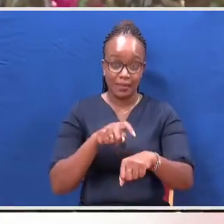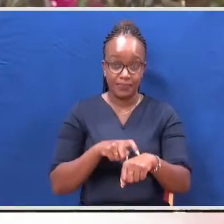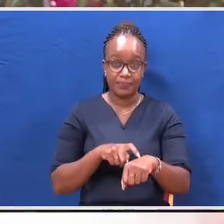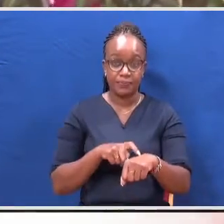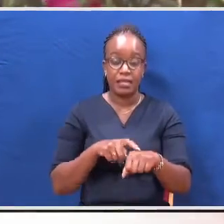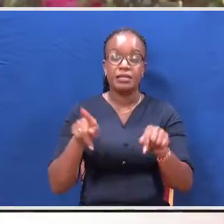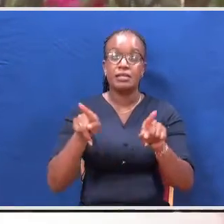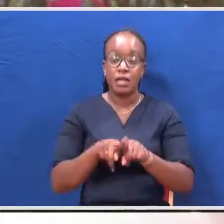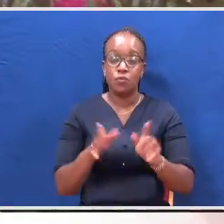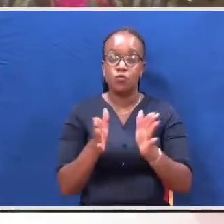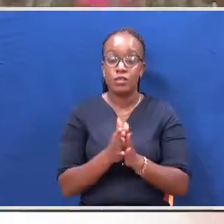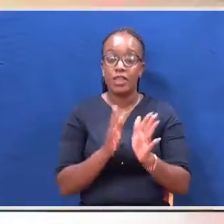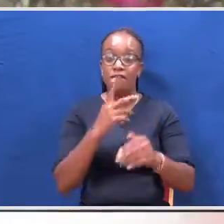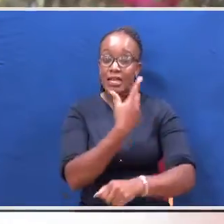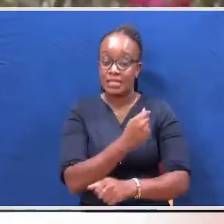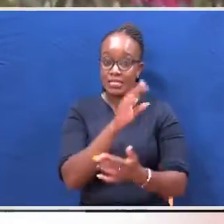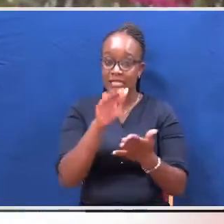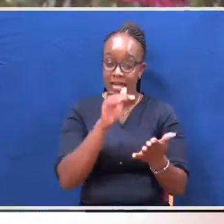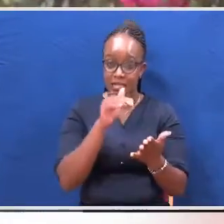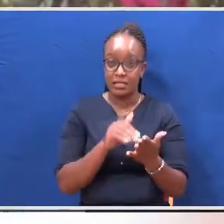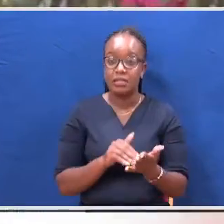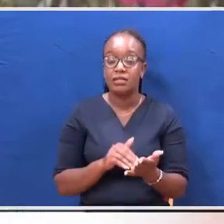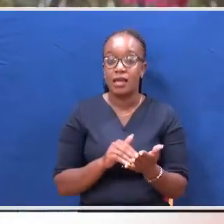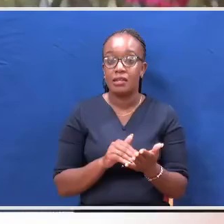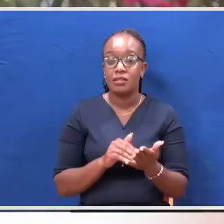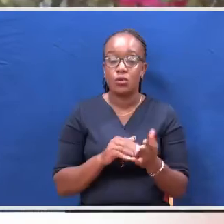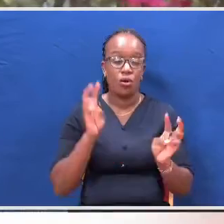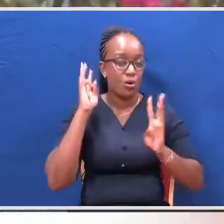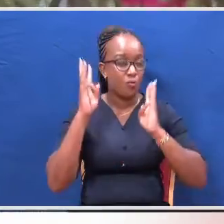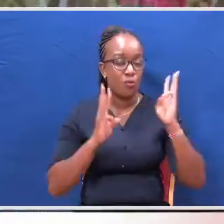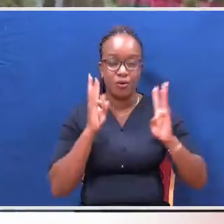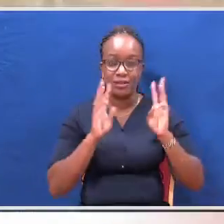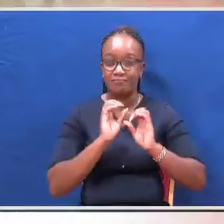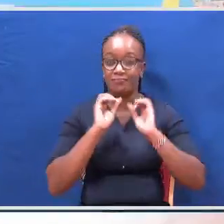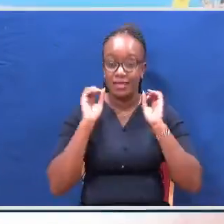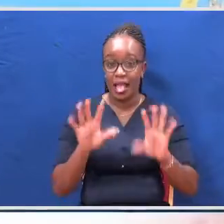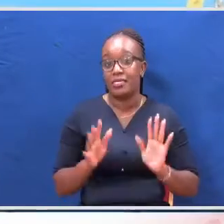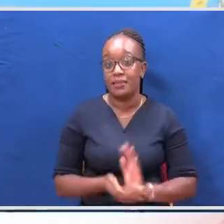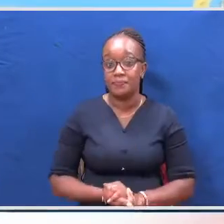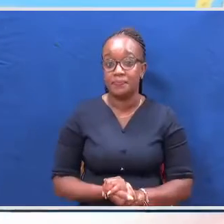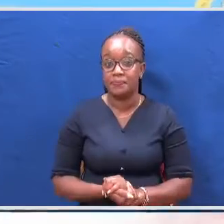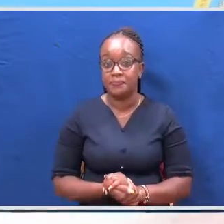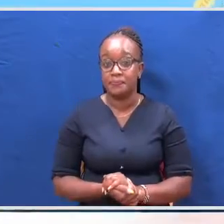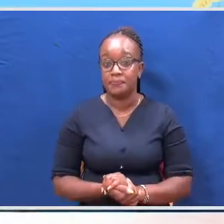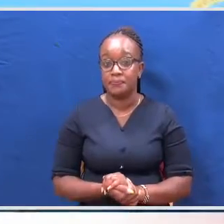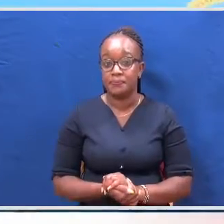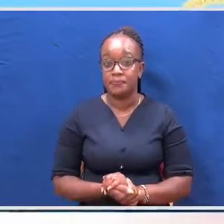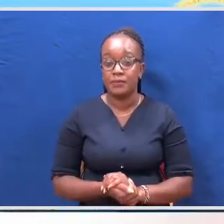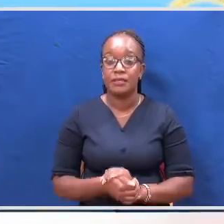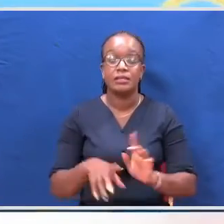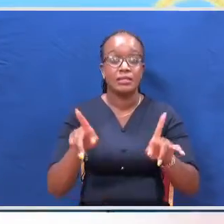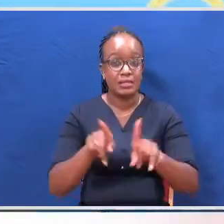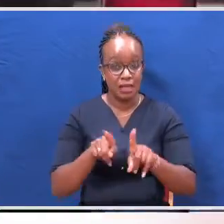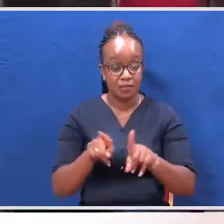vaccination centers to ensure that those who have received the vaccine will get their second dose. Kenya is